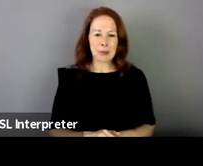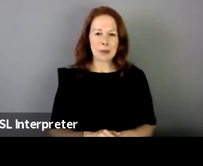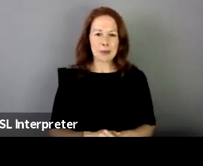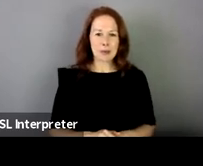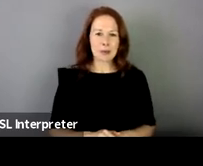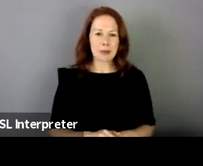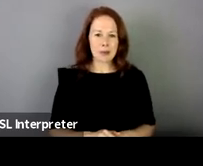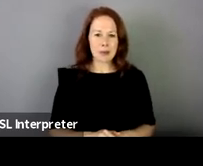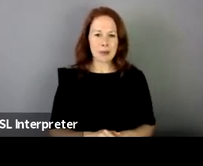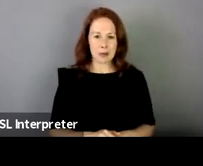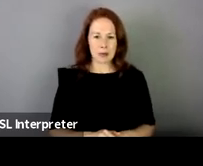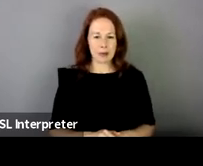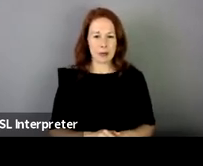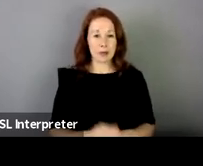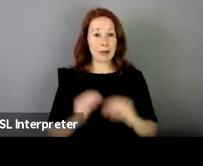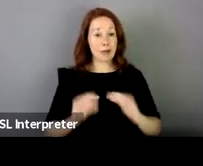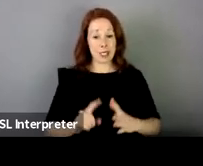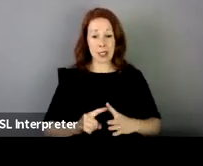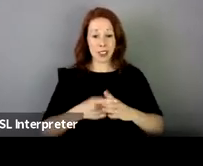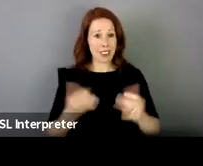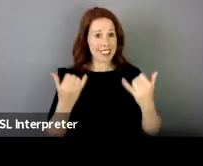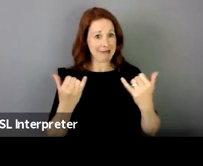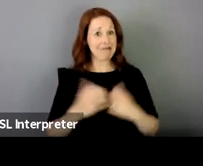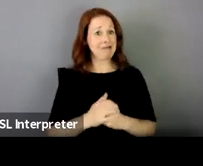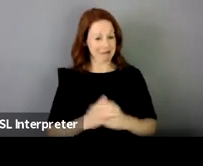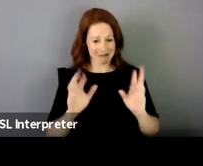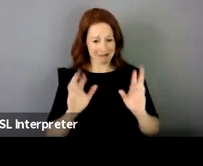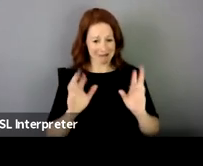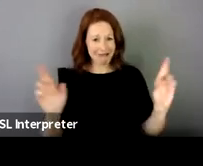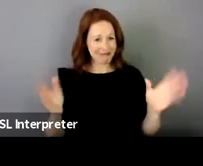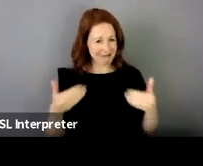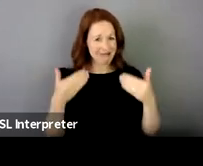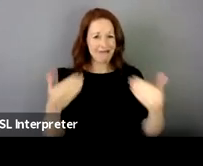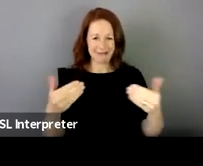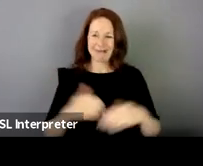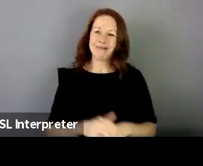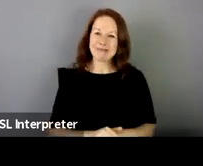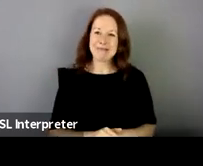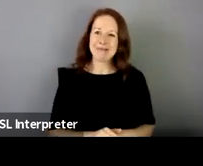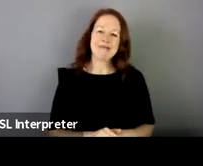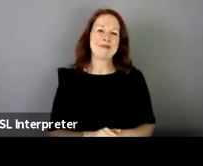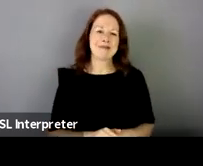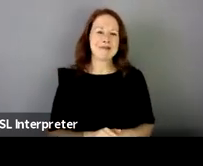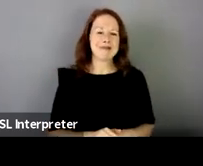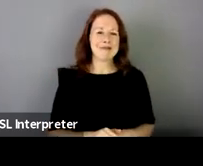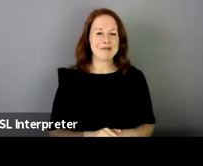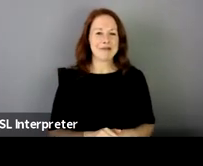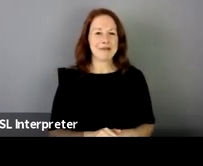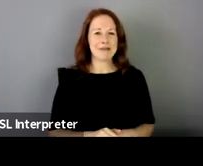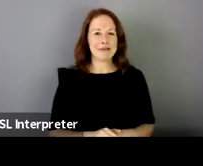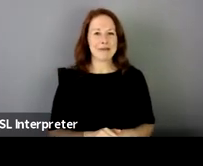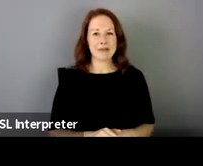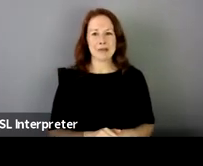And we'll start officially. I believe we are ready to get going. Let me get to my title screen again.